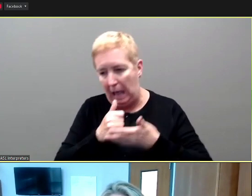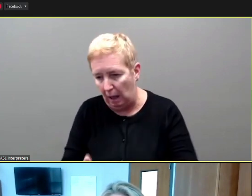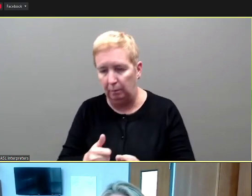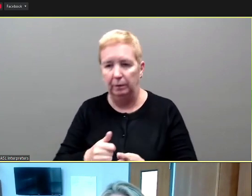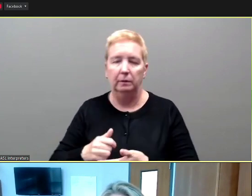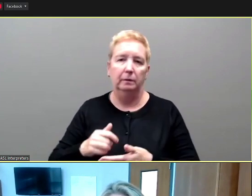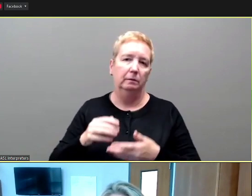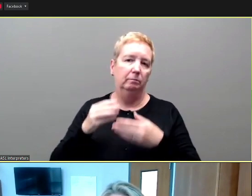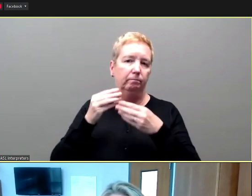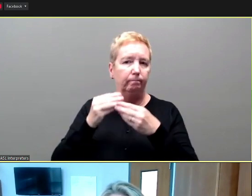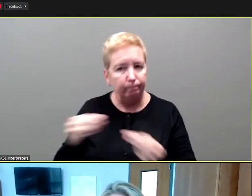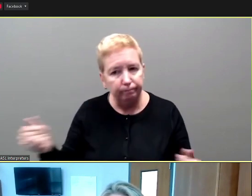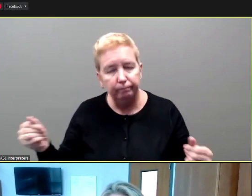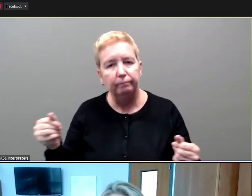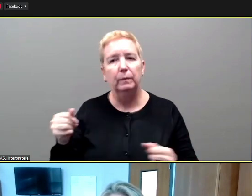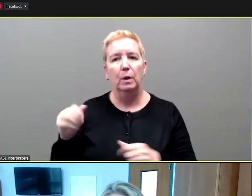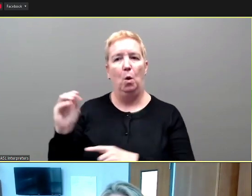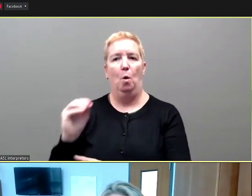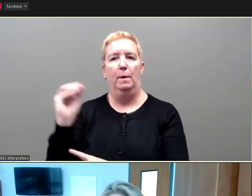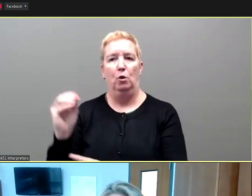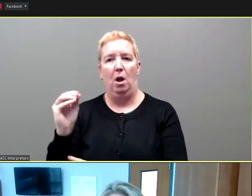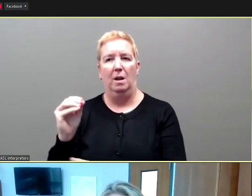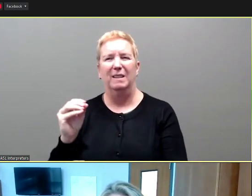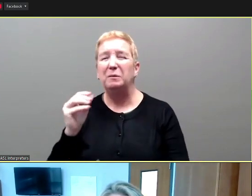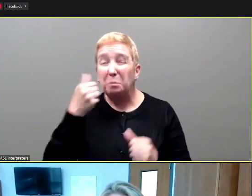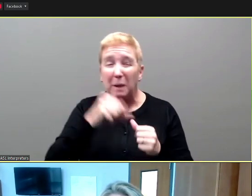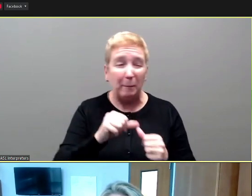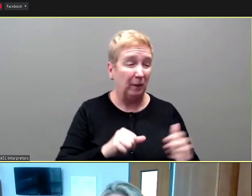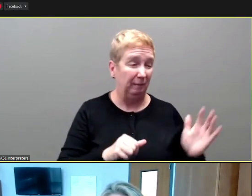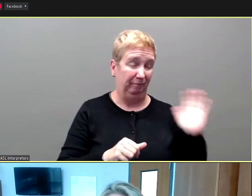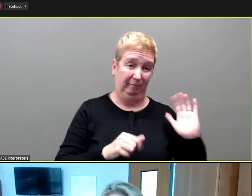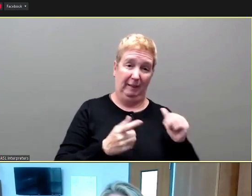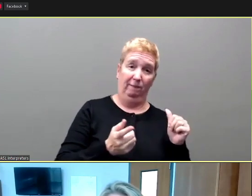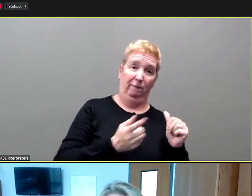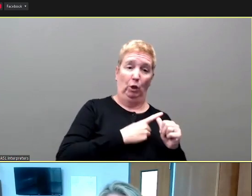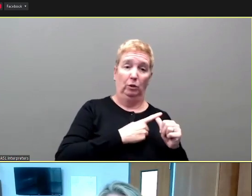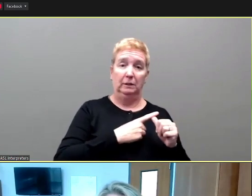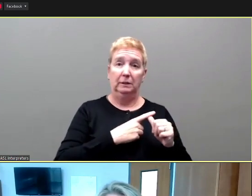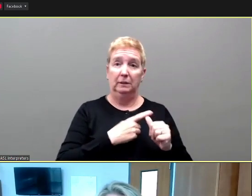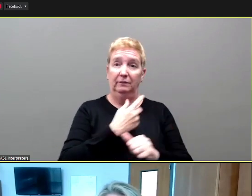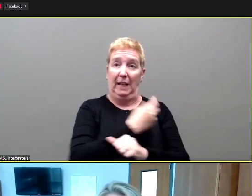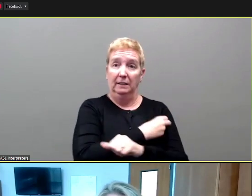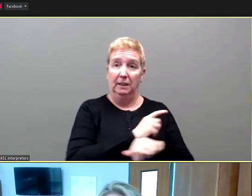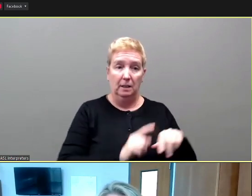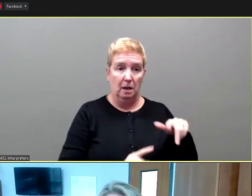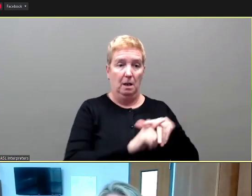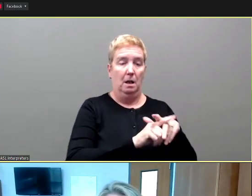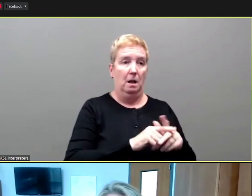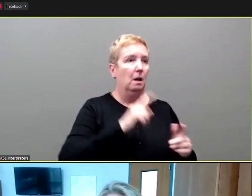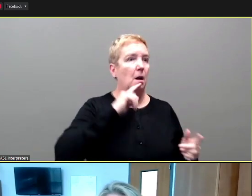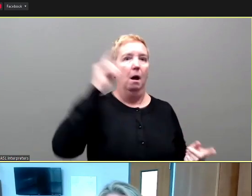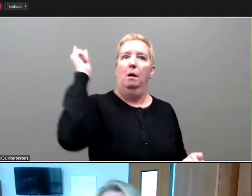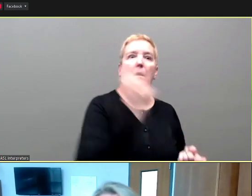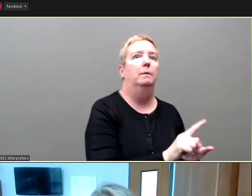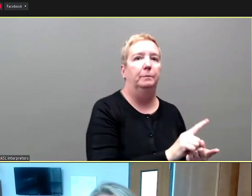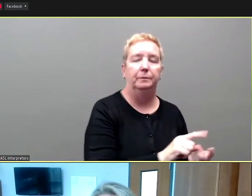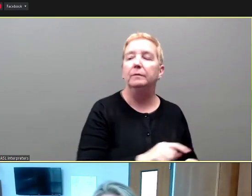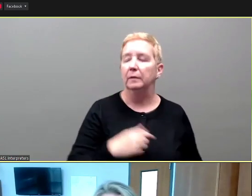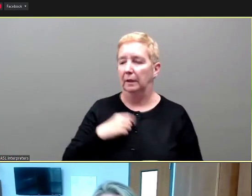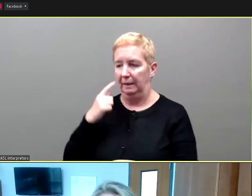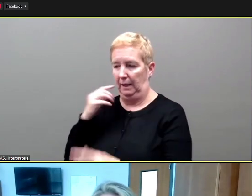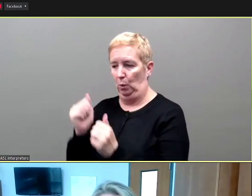Omicron strains, as the original vaccine did on the strains we had then in terms of reductions of